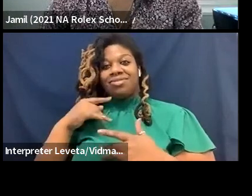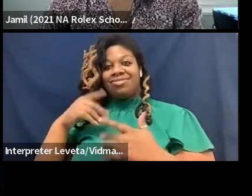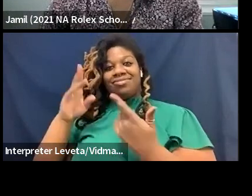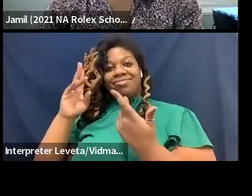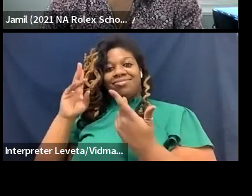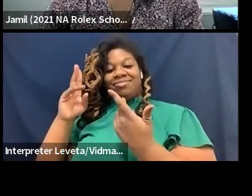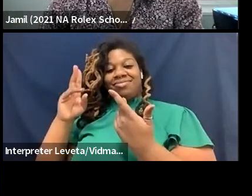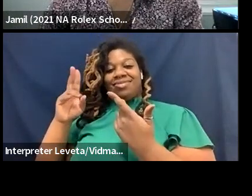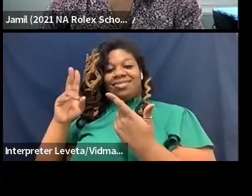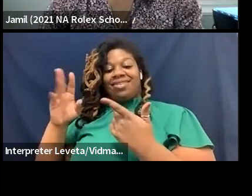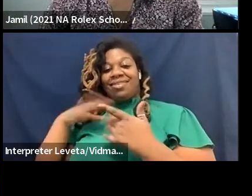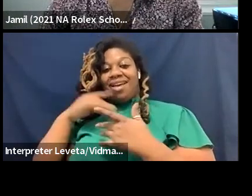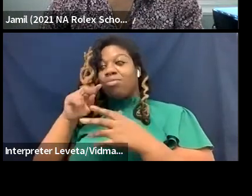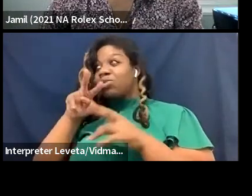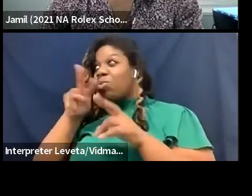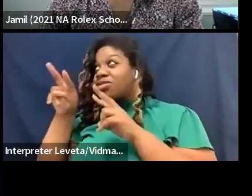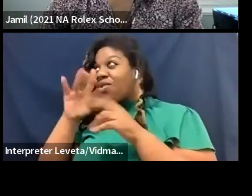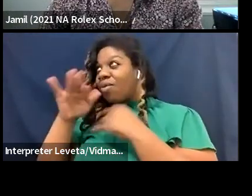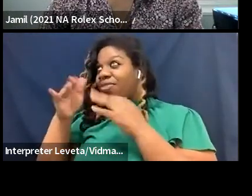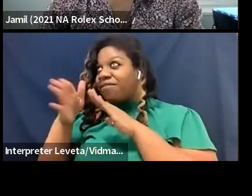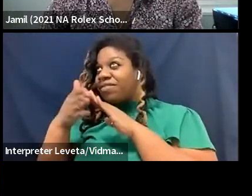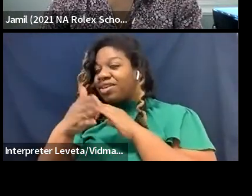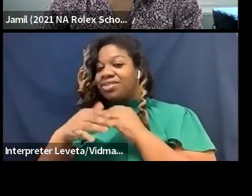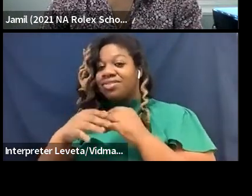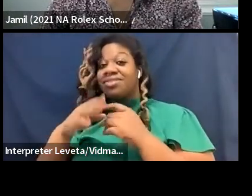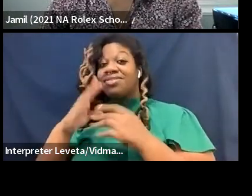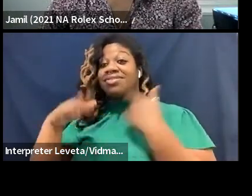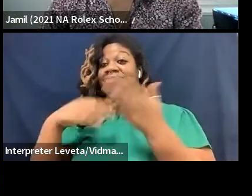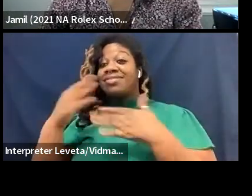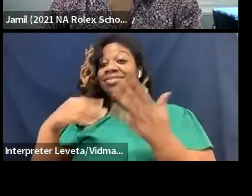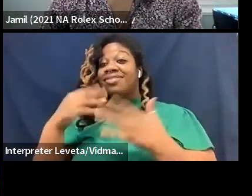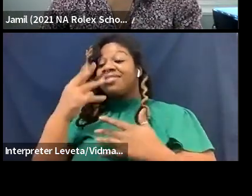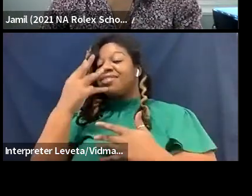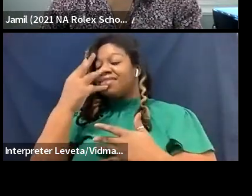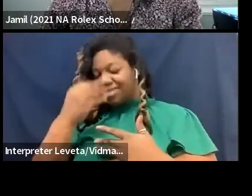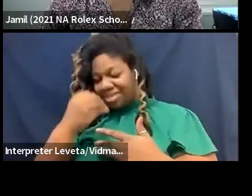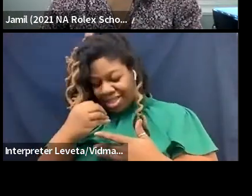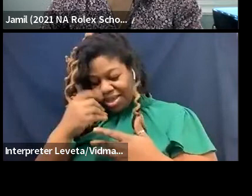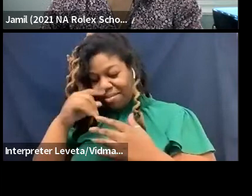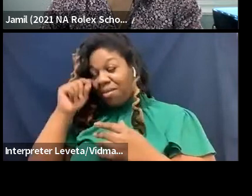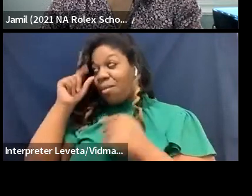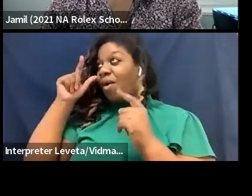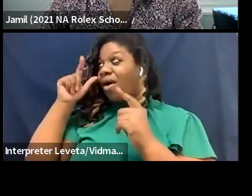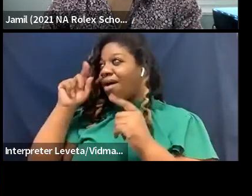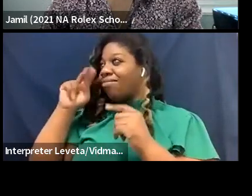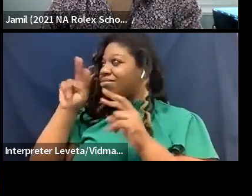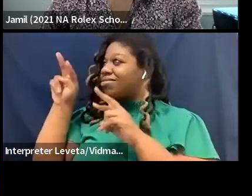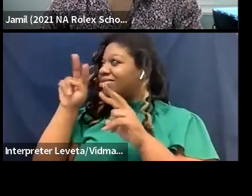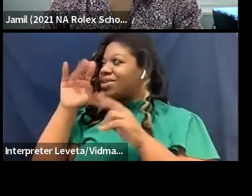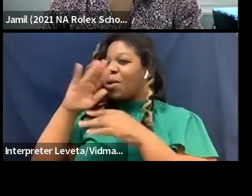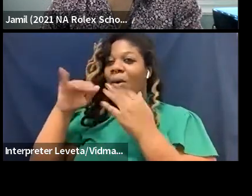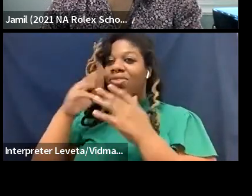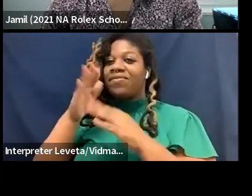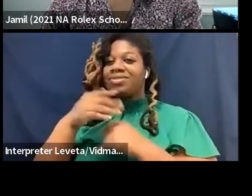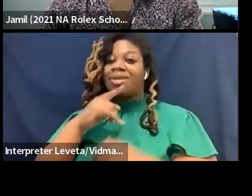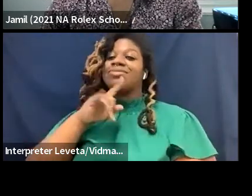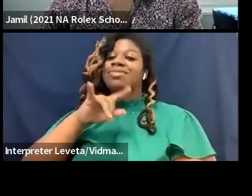actually go to sleep and did wake up, and there were fish again outside my window. So that was pretty awesome. It's a great